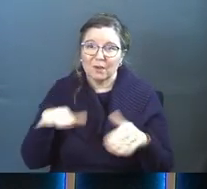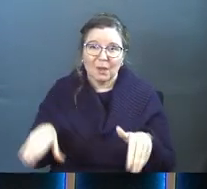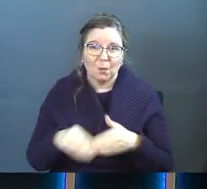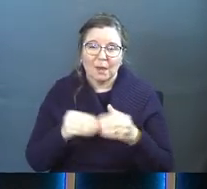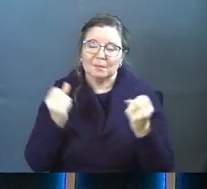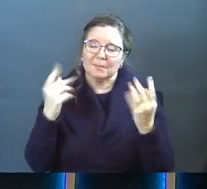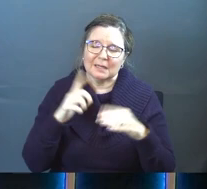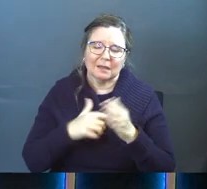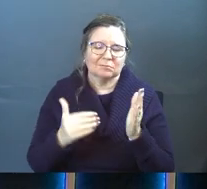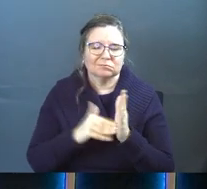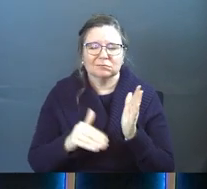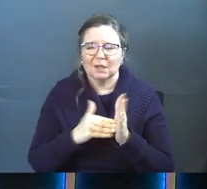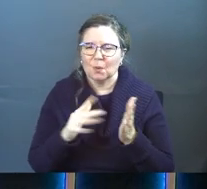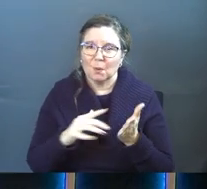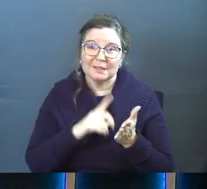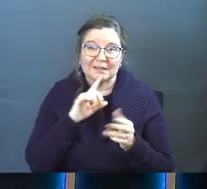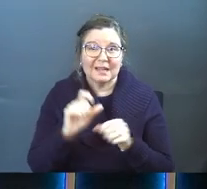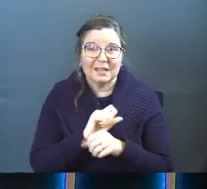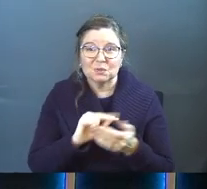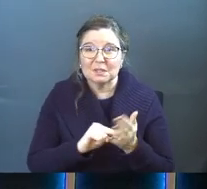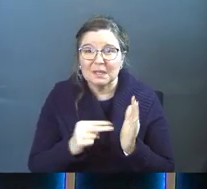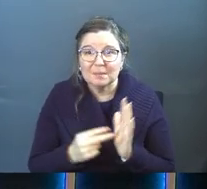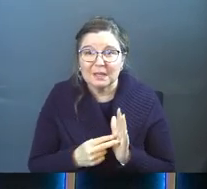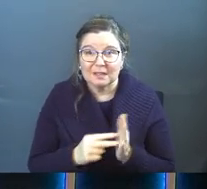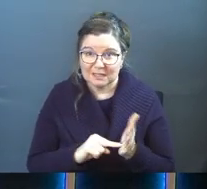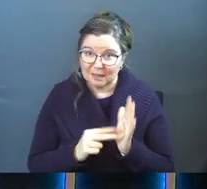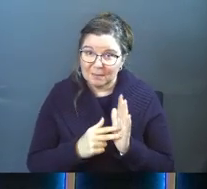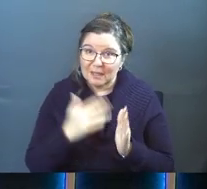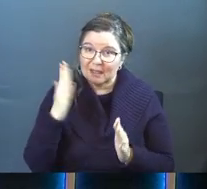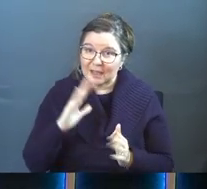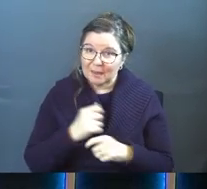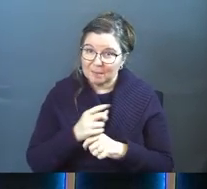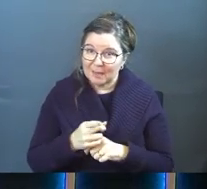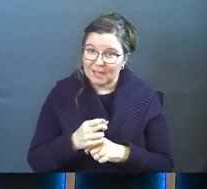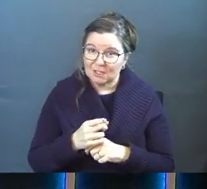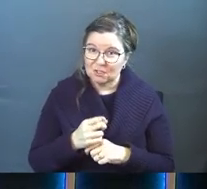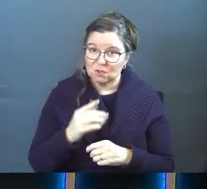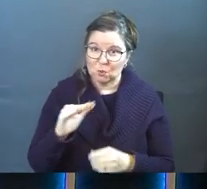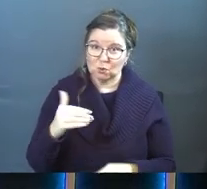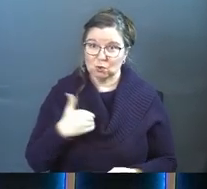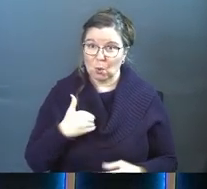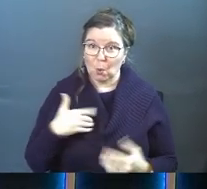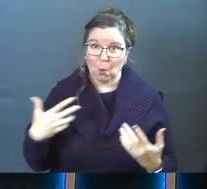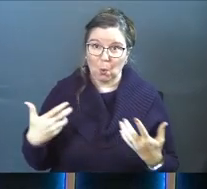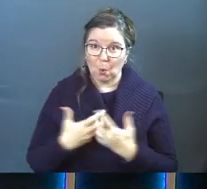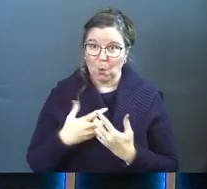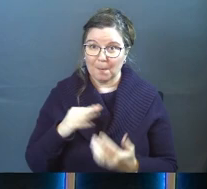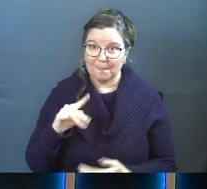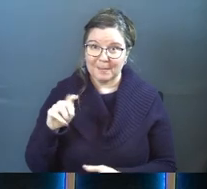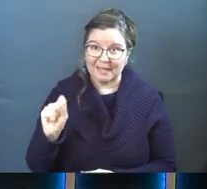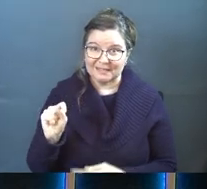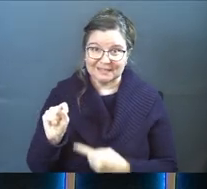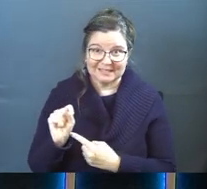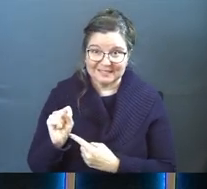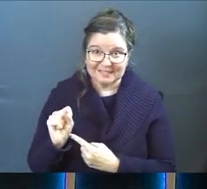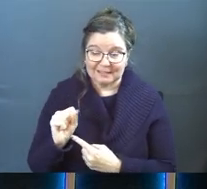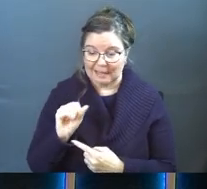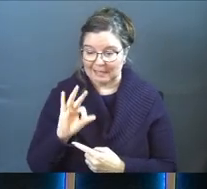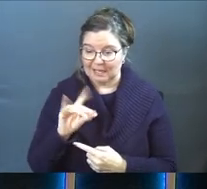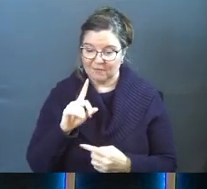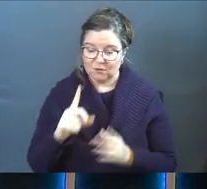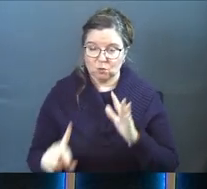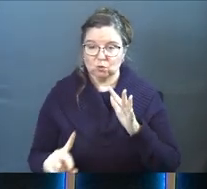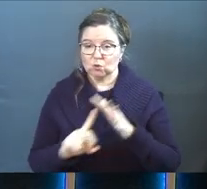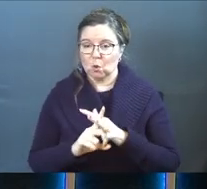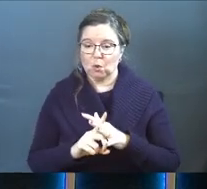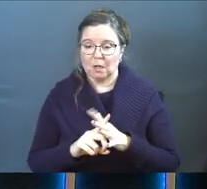weddings 1,000 times. But like, what does it actually mean? Does it mean that God made you soulmates? Does it mean that, like, if you